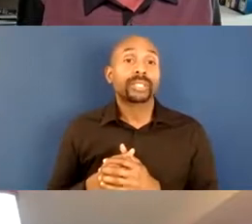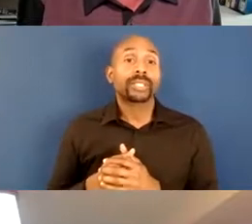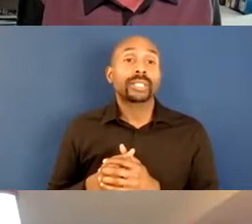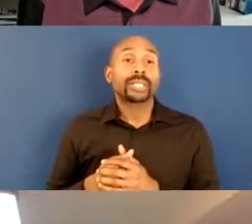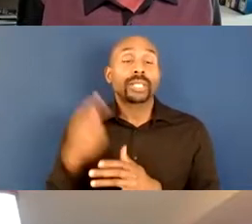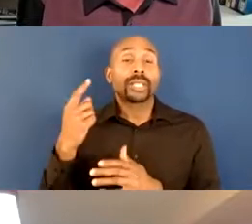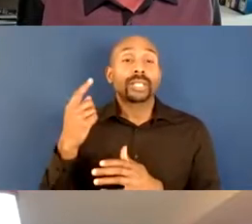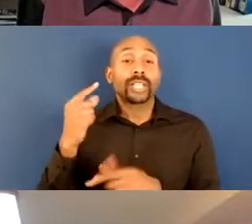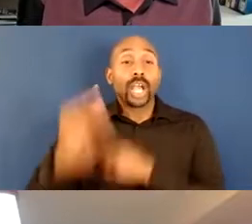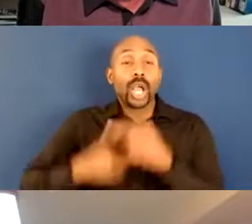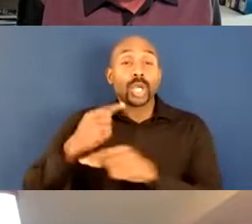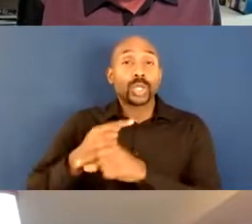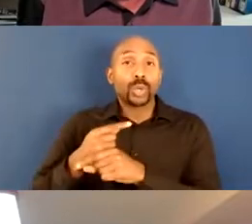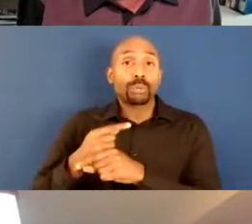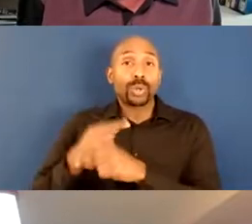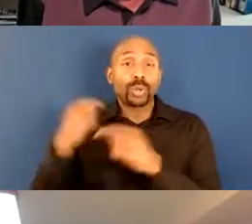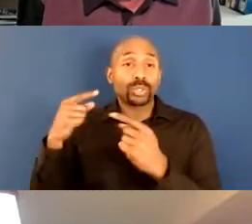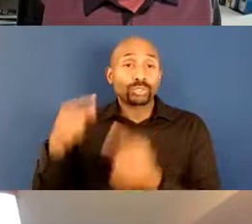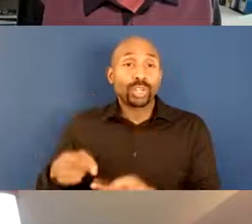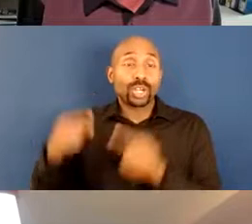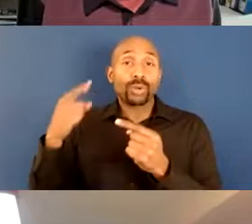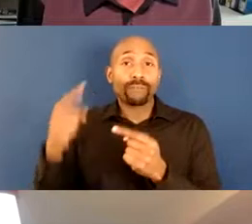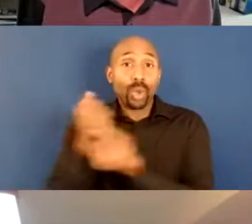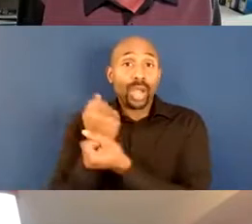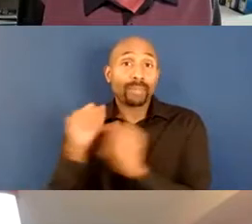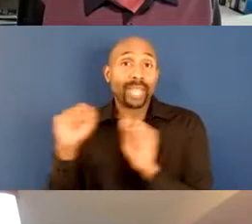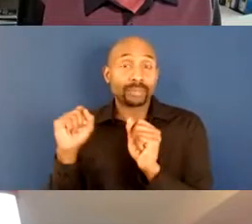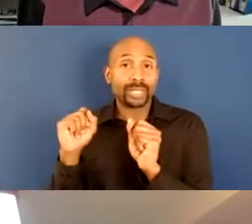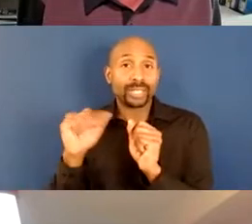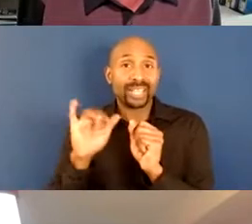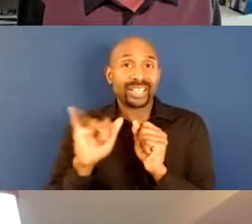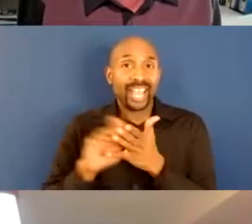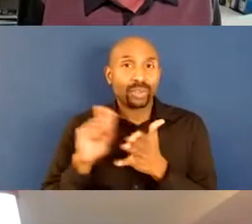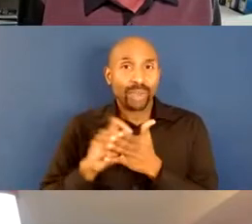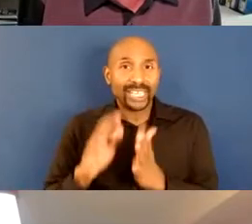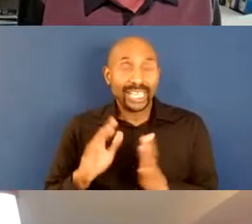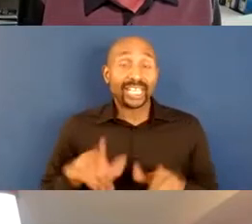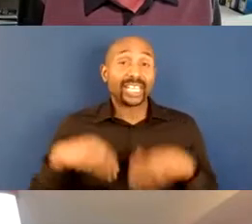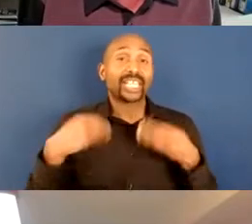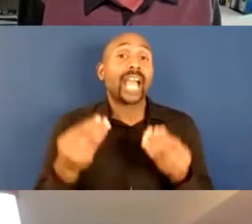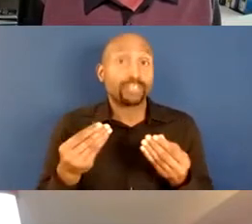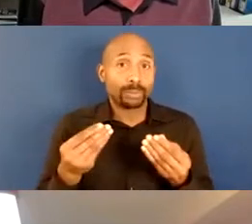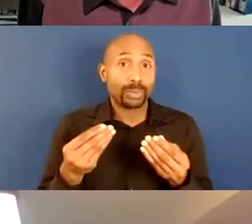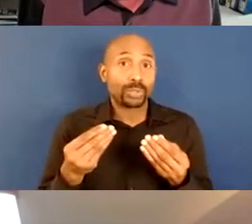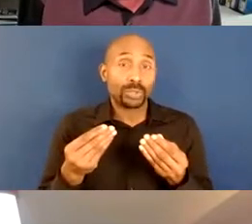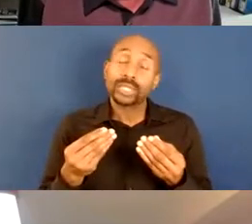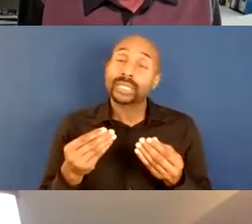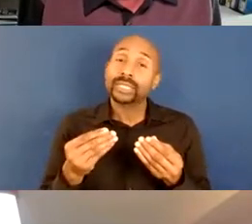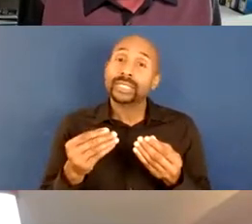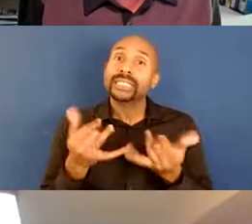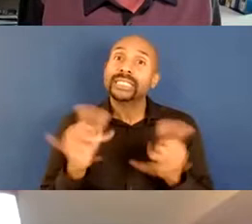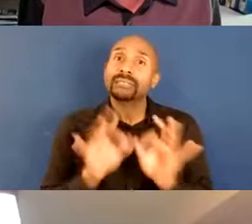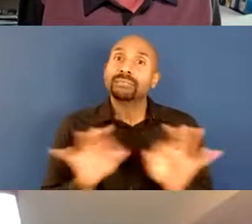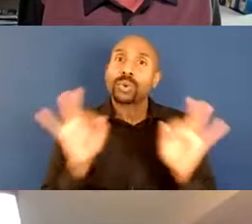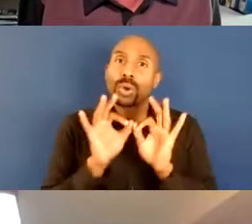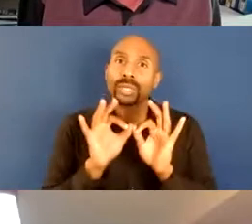emancipation would have been as important. That kind of activism is also a kind of activism. Writing is a